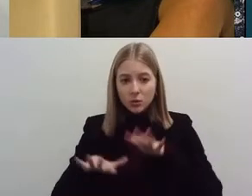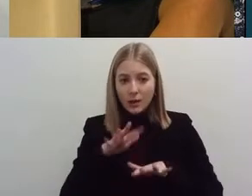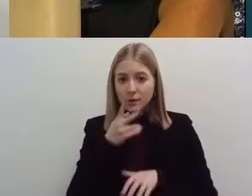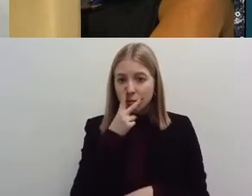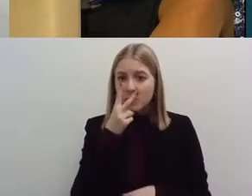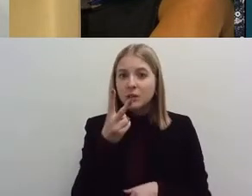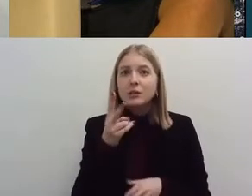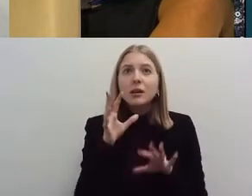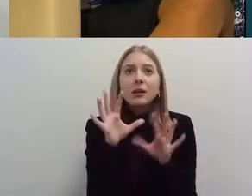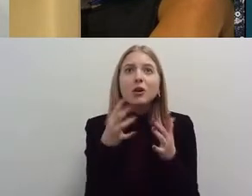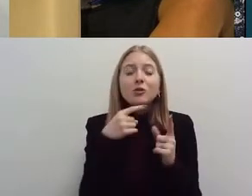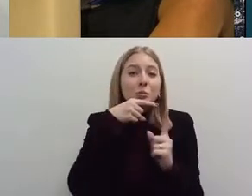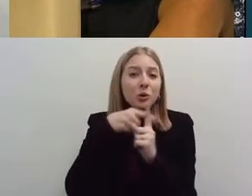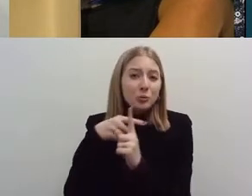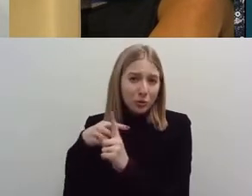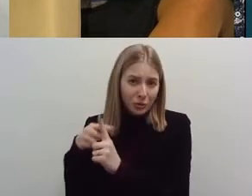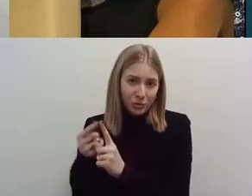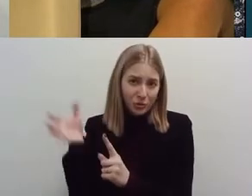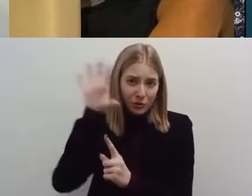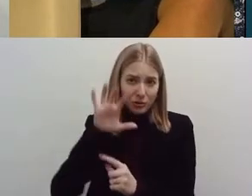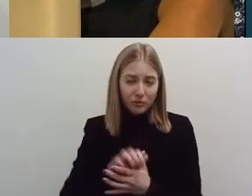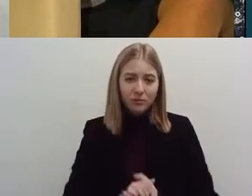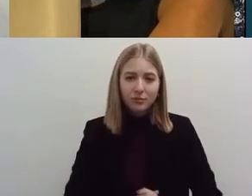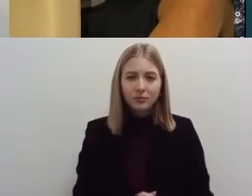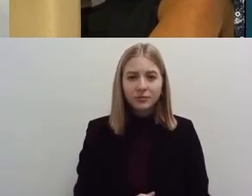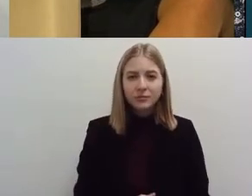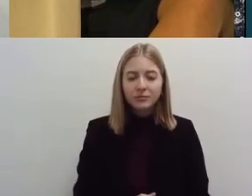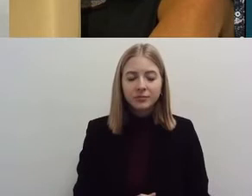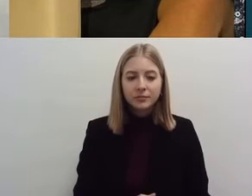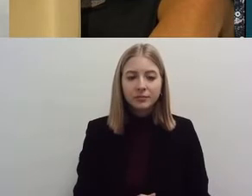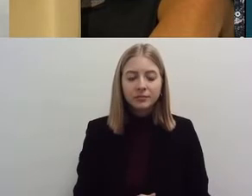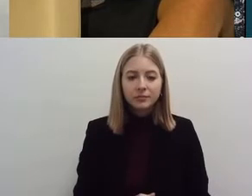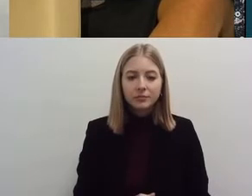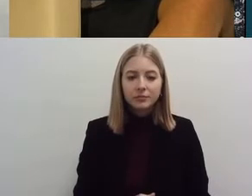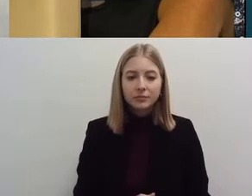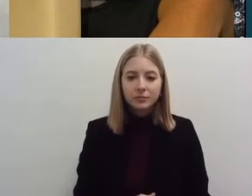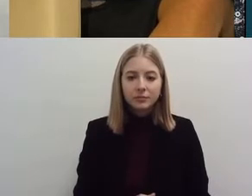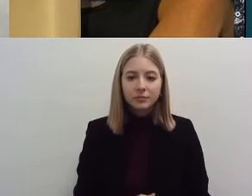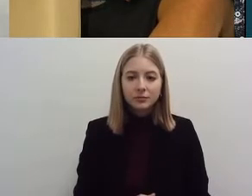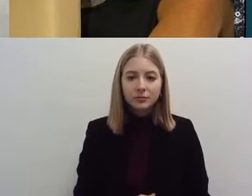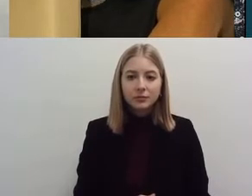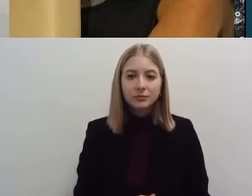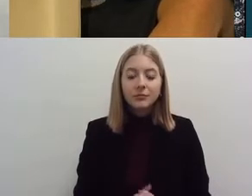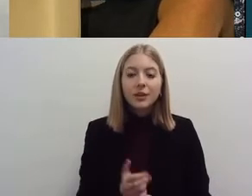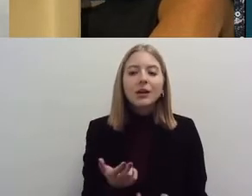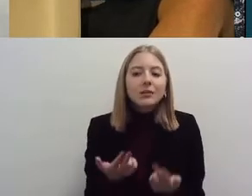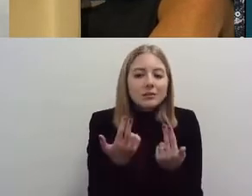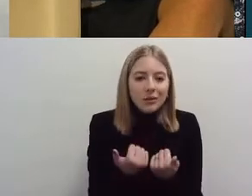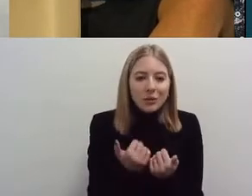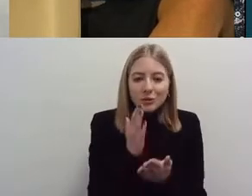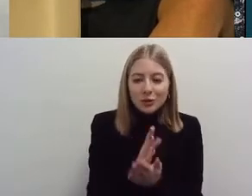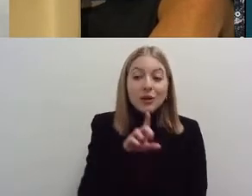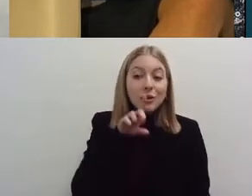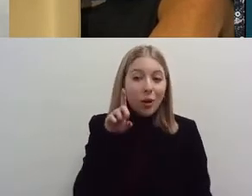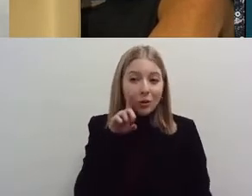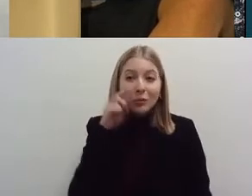Sometimes they have in their mind ideas that they want to try, but they are scared. So we can be